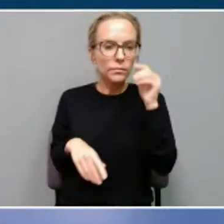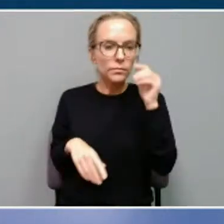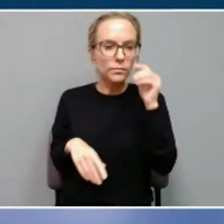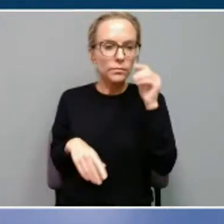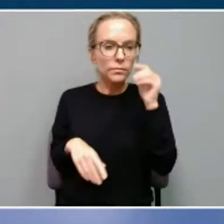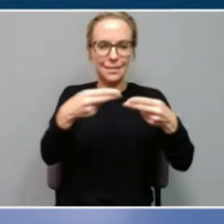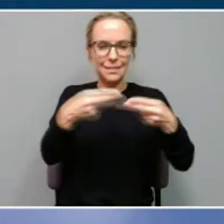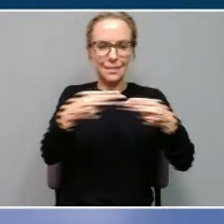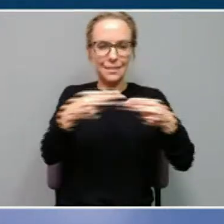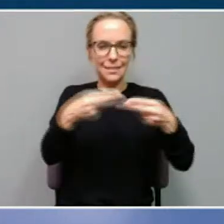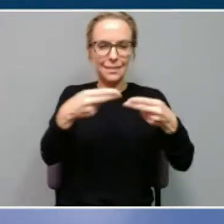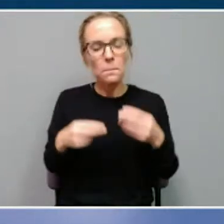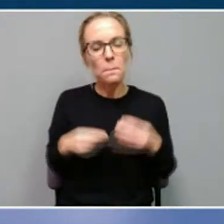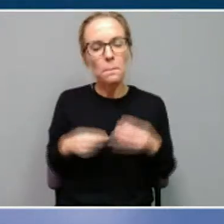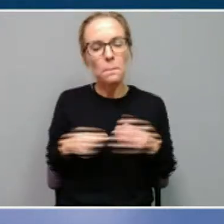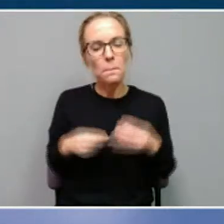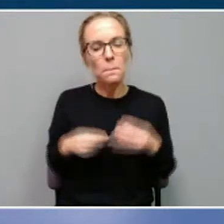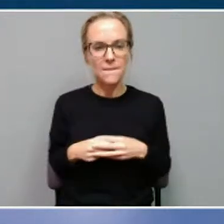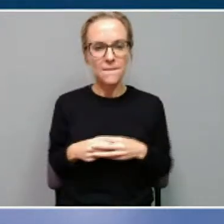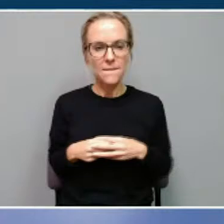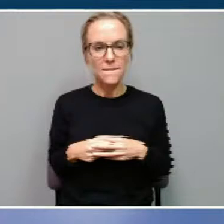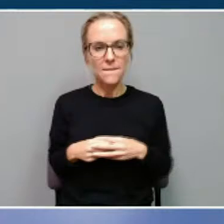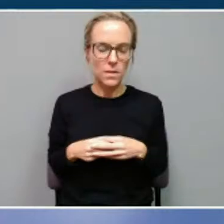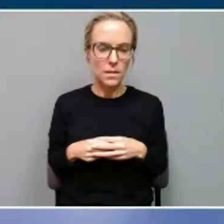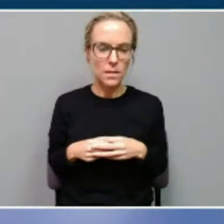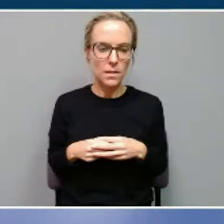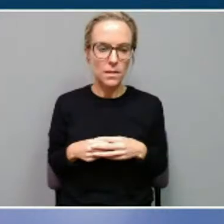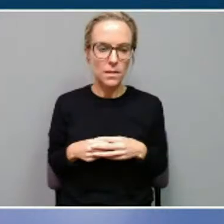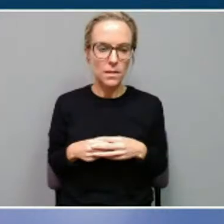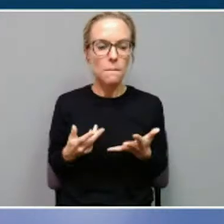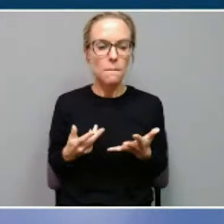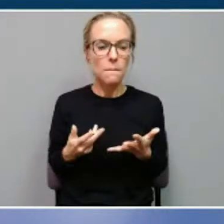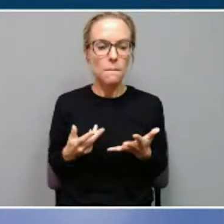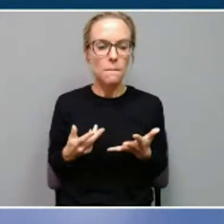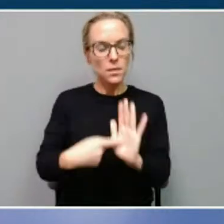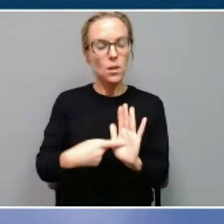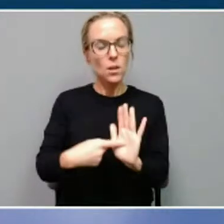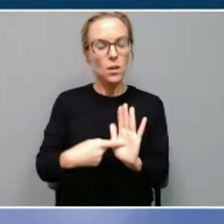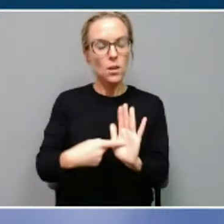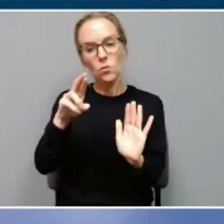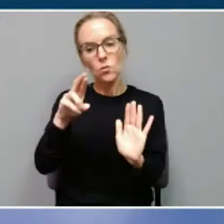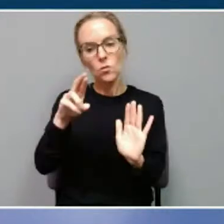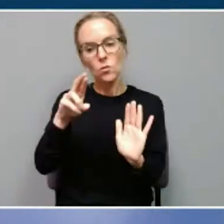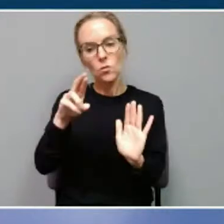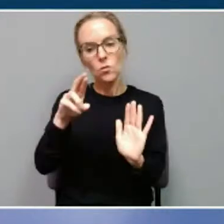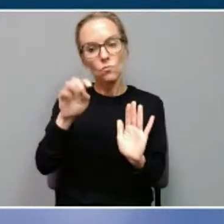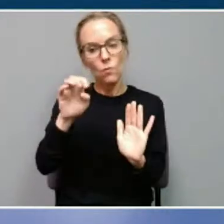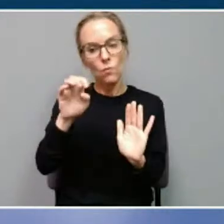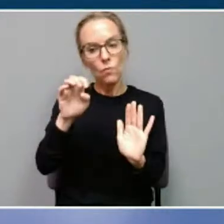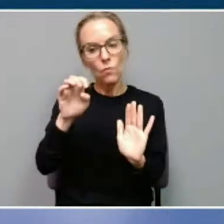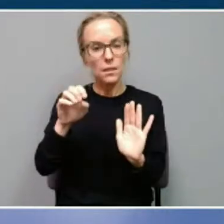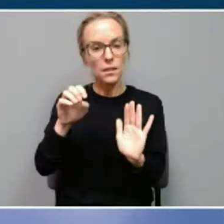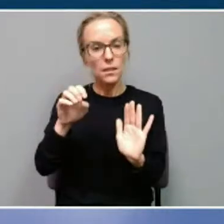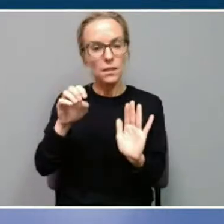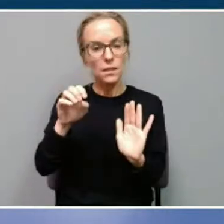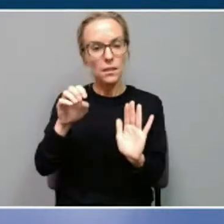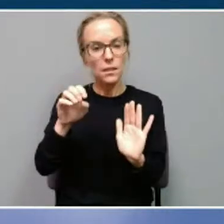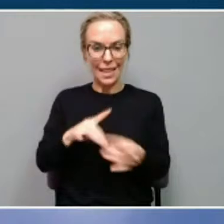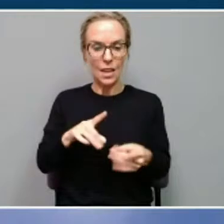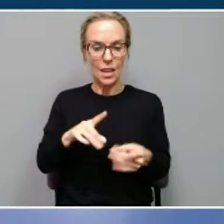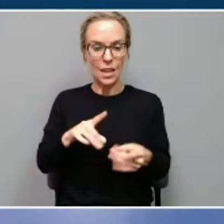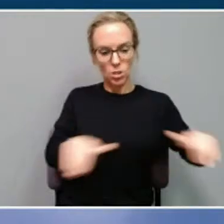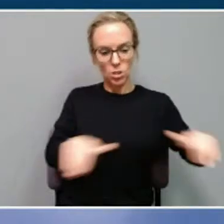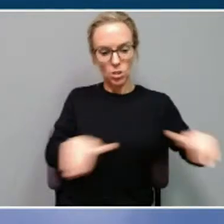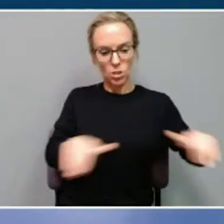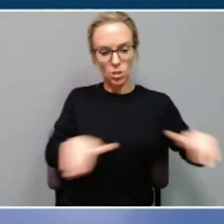how much the rate of growth is in kids as a comparison.